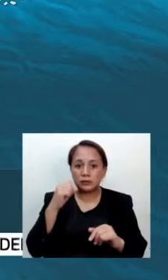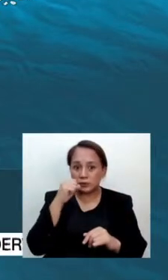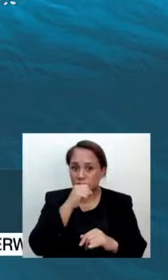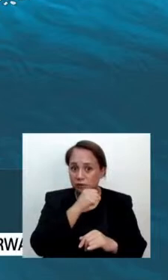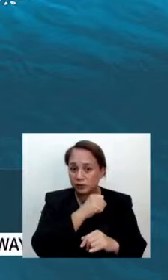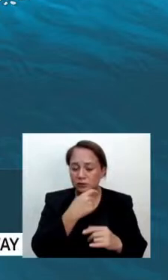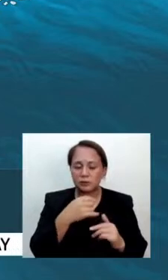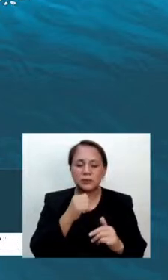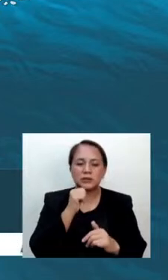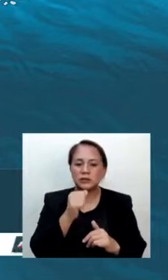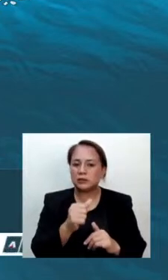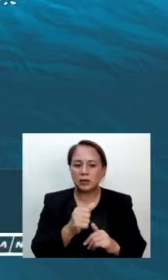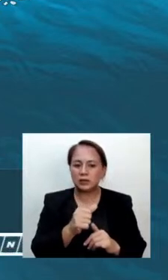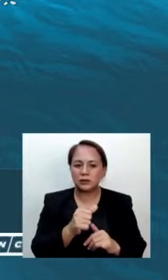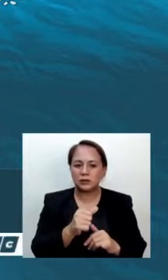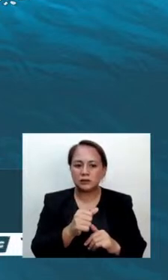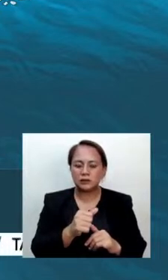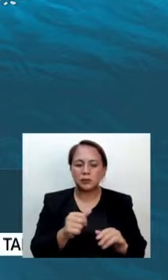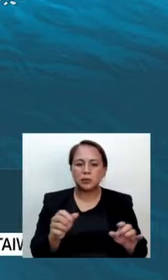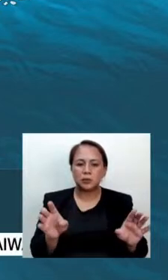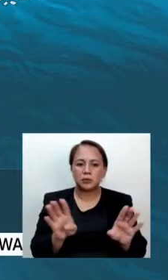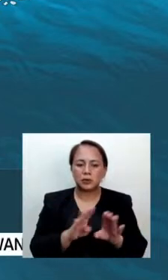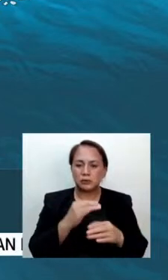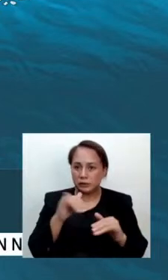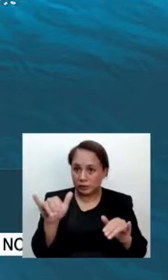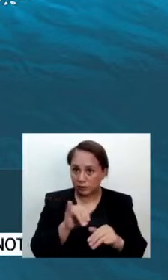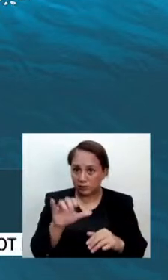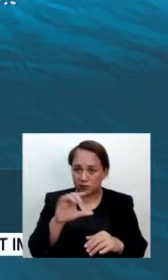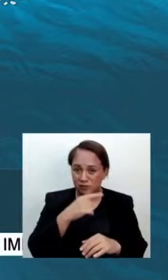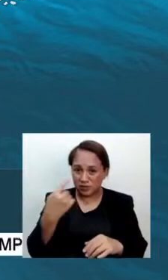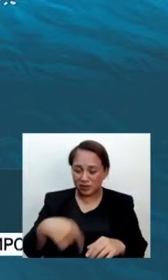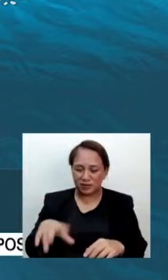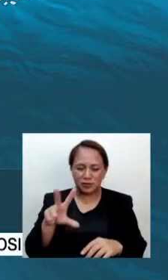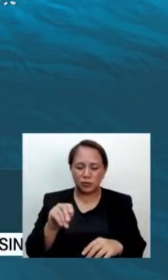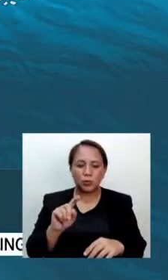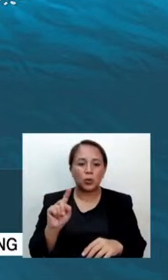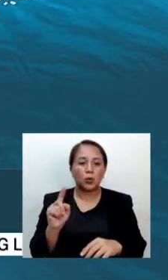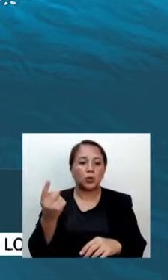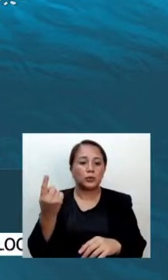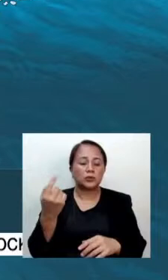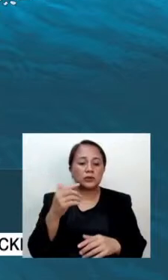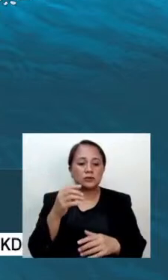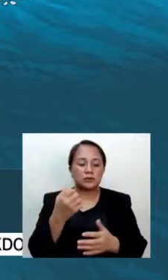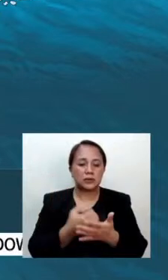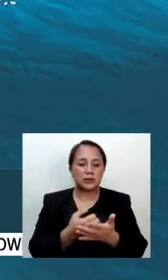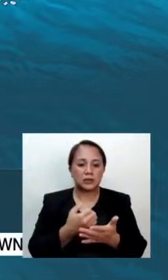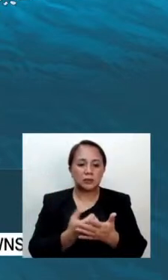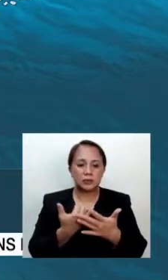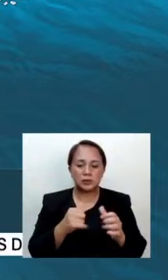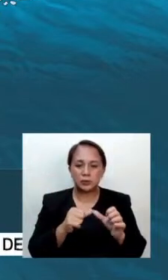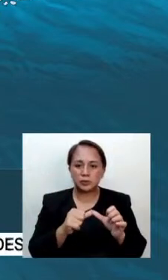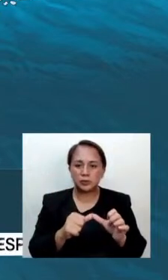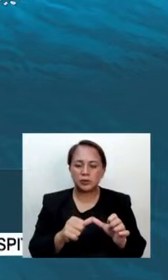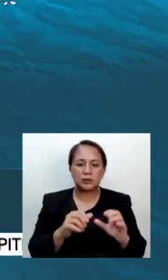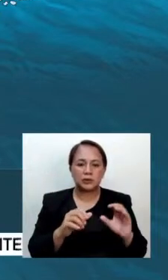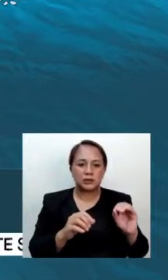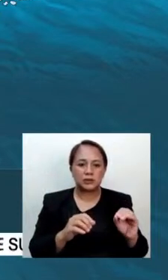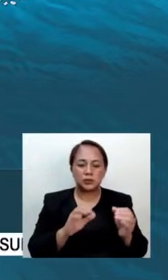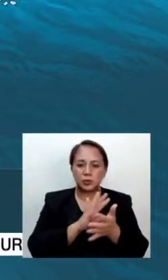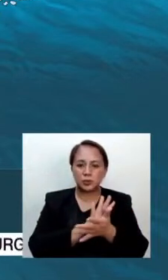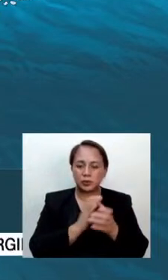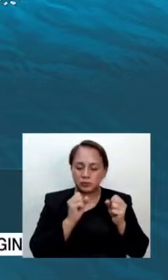will not act as cruelly as China, which remains the only major economy still sticking to a zero COVID